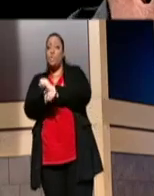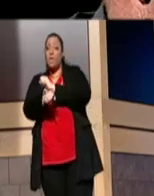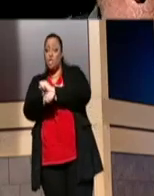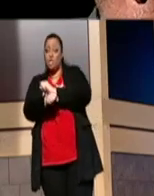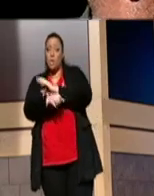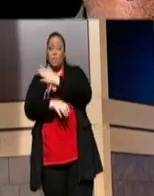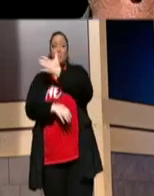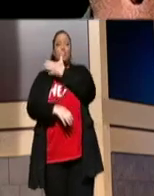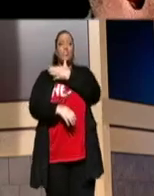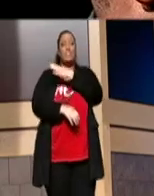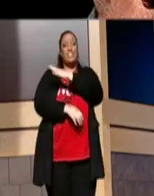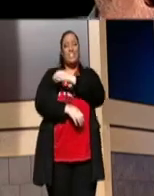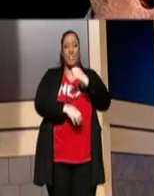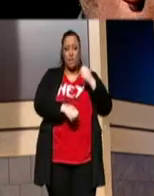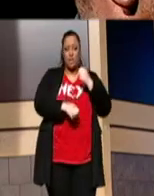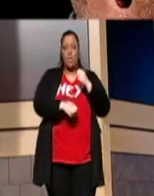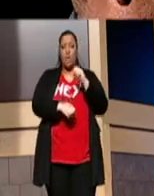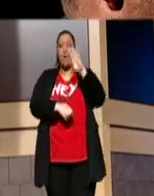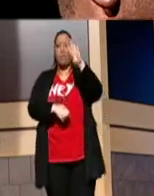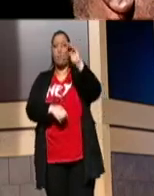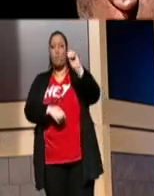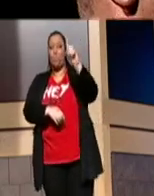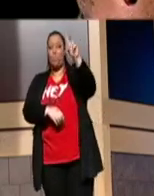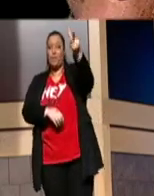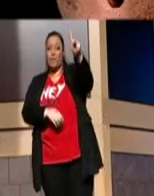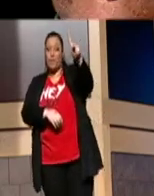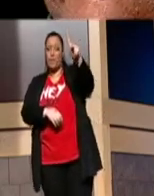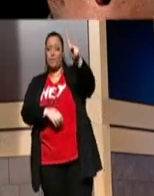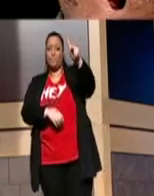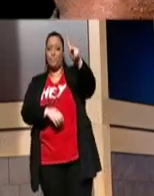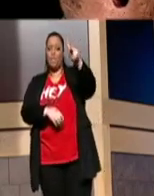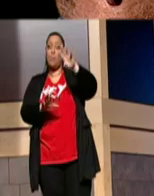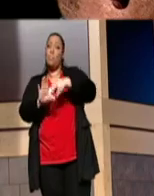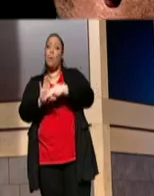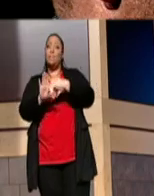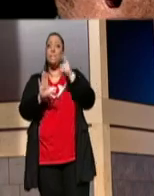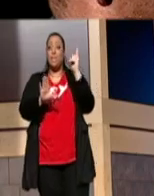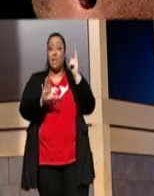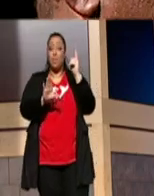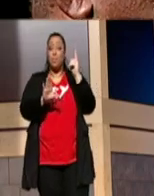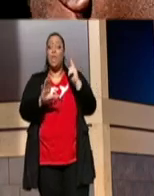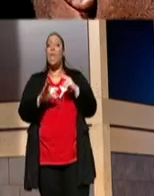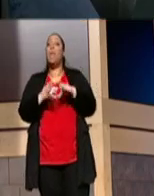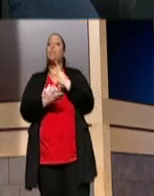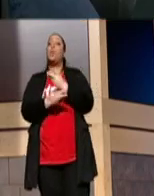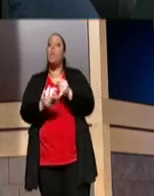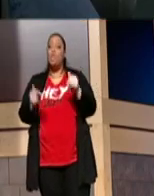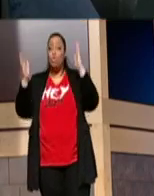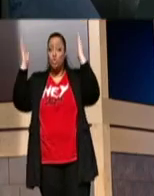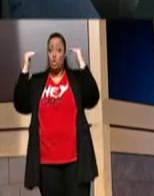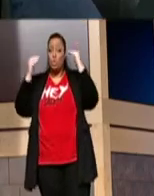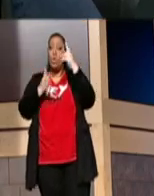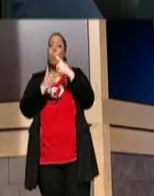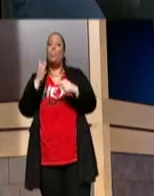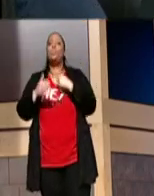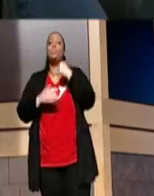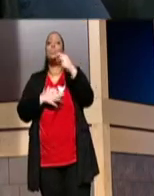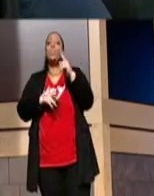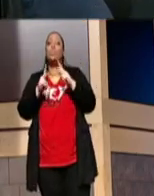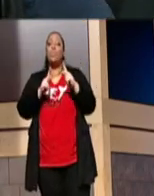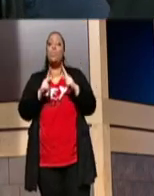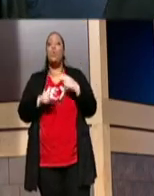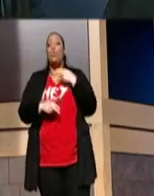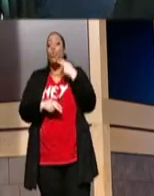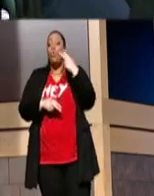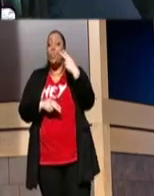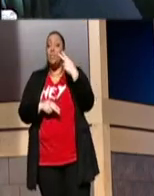taking away our 401k. I'm about to give up. I'm about to lose hope. What do you tell people who are watching